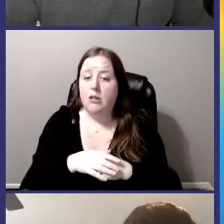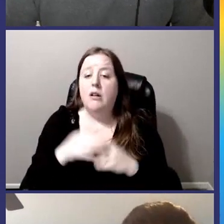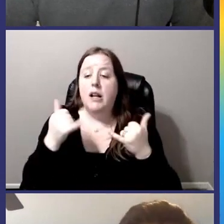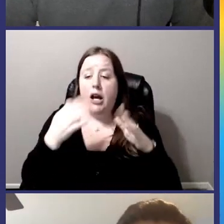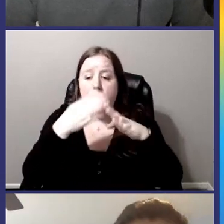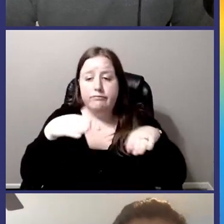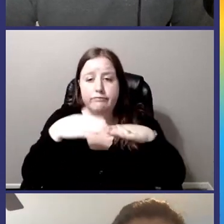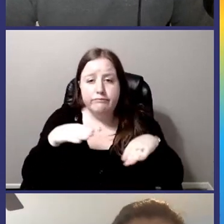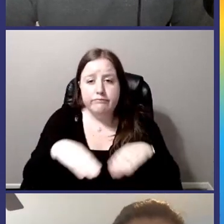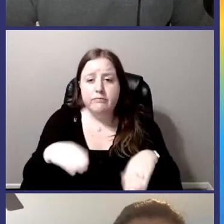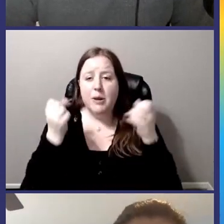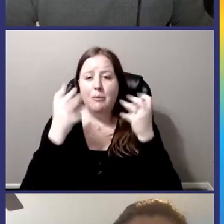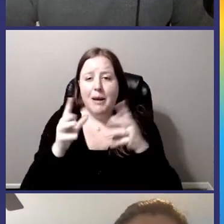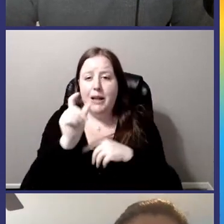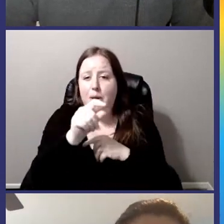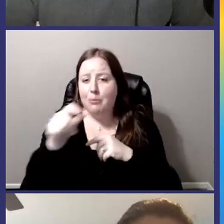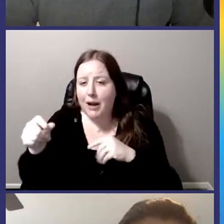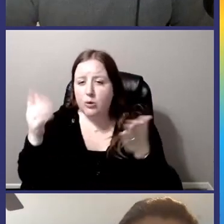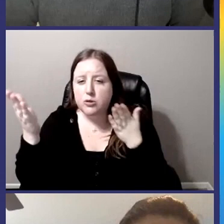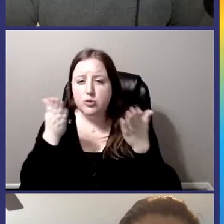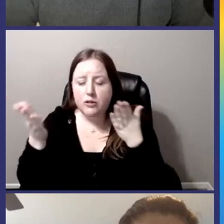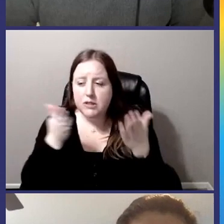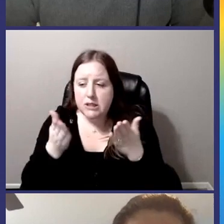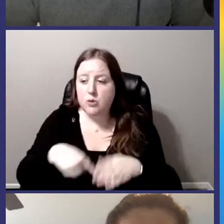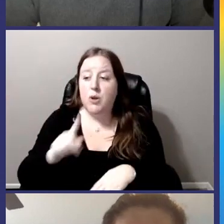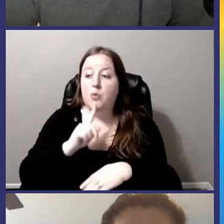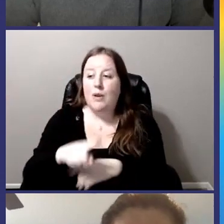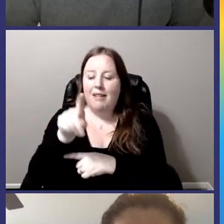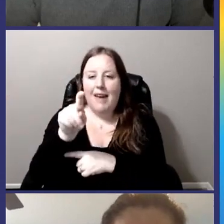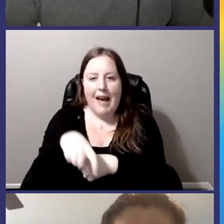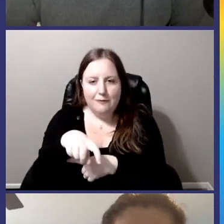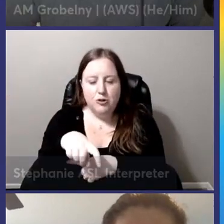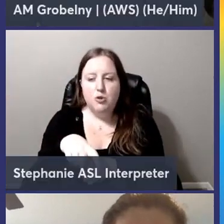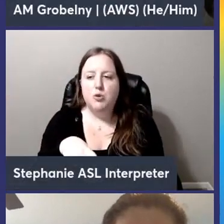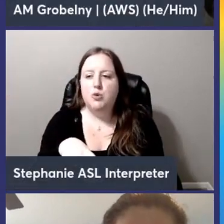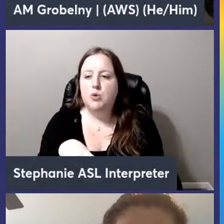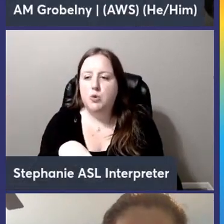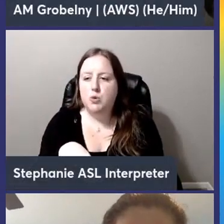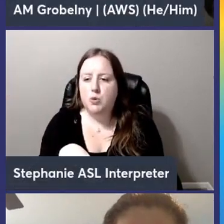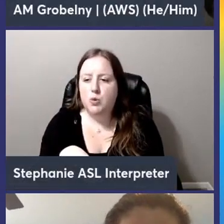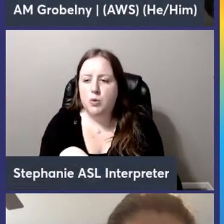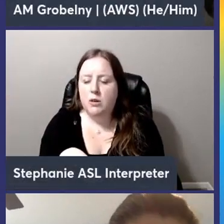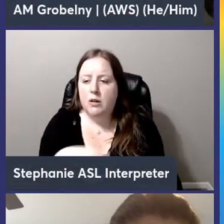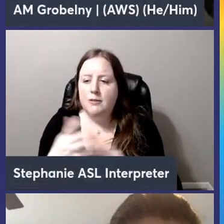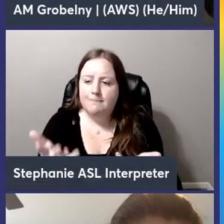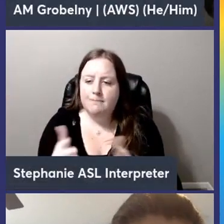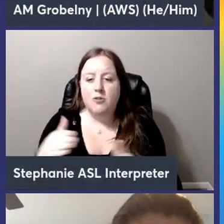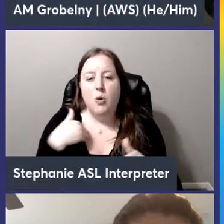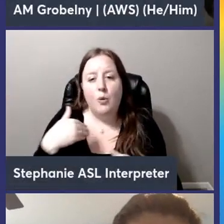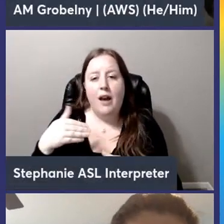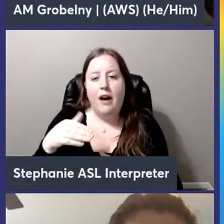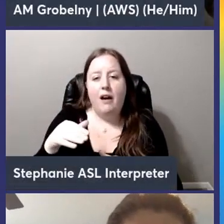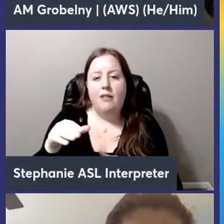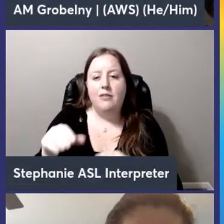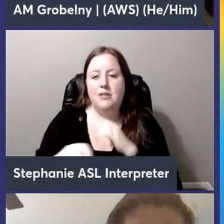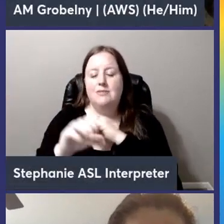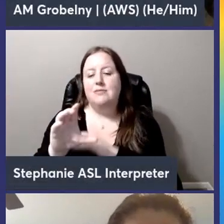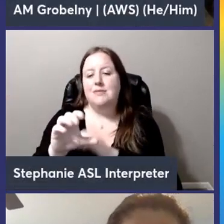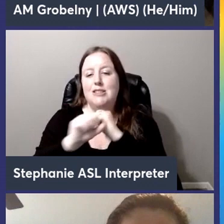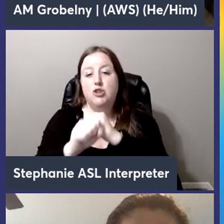into multiple microservices, right? So we really have to, you know, there is a